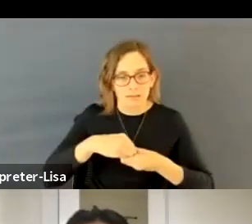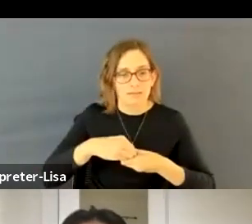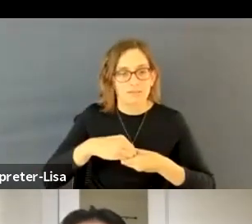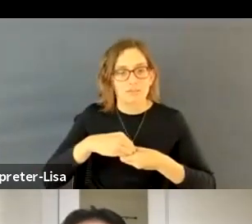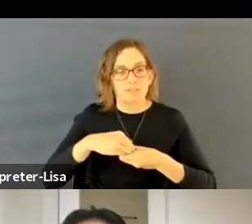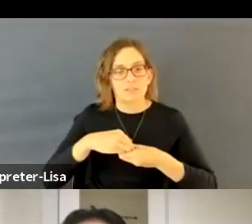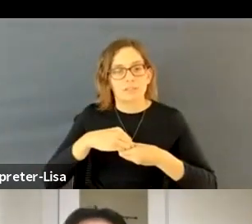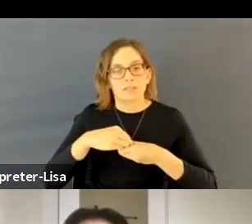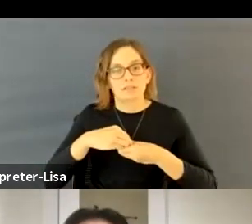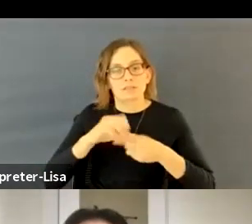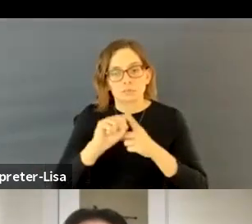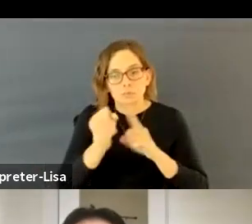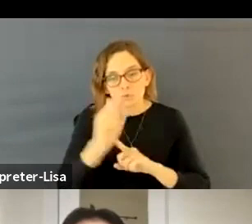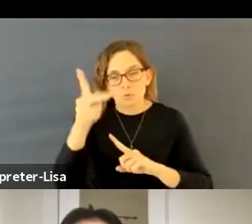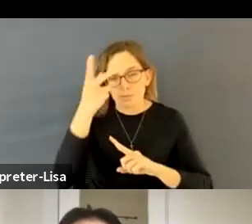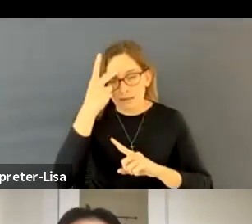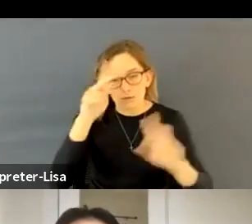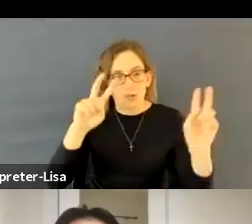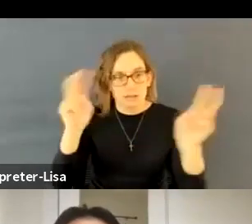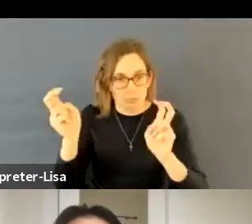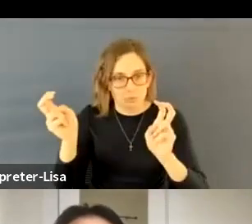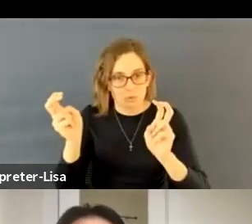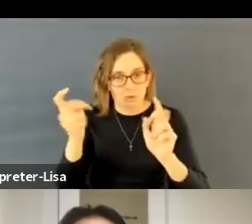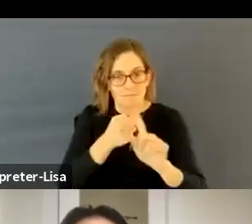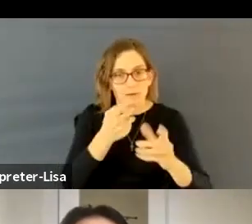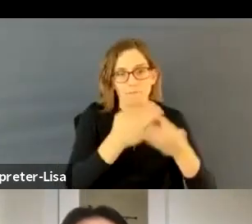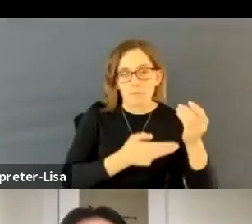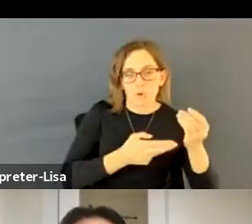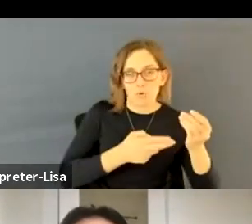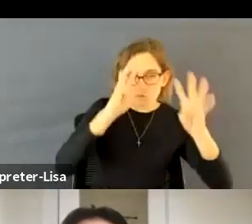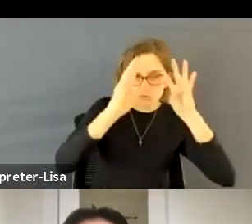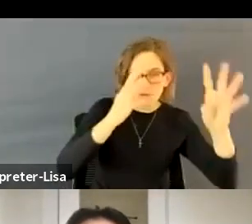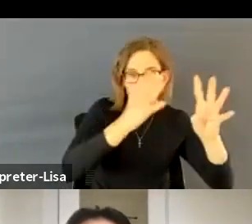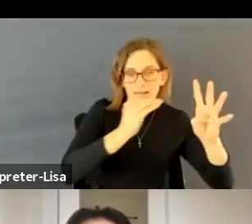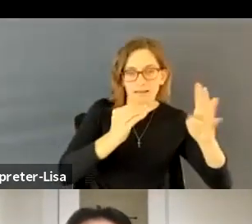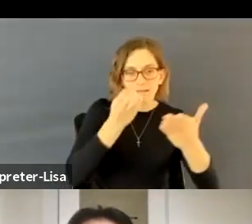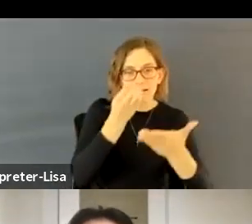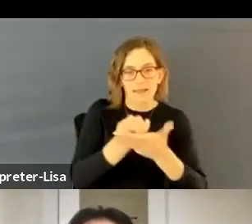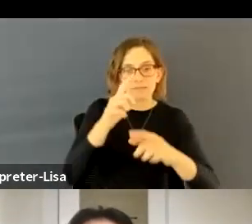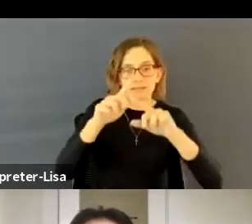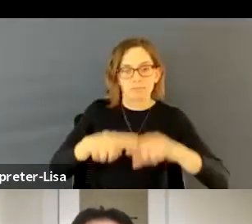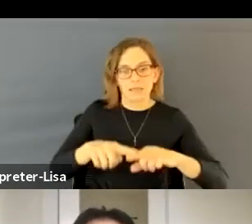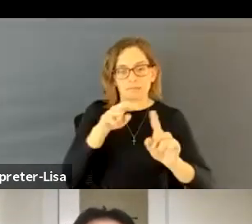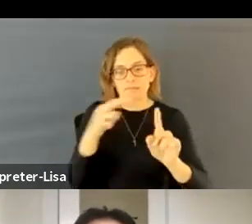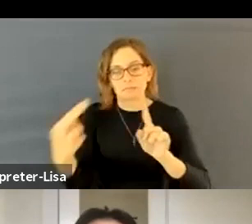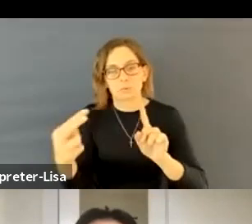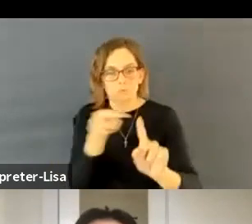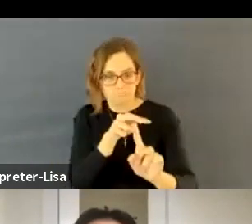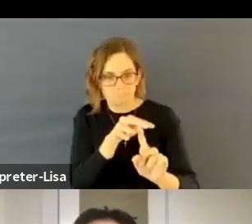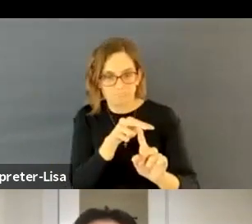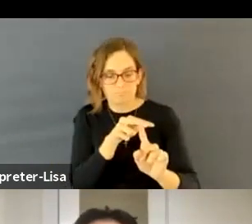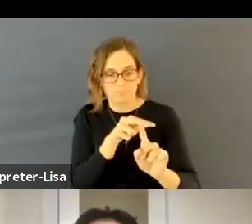in socio-political issues from both a creative and evidence-based standpoint and